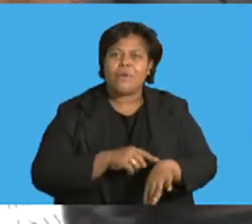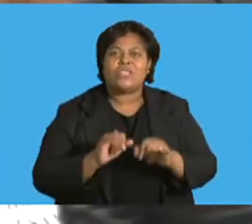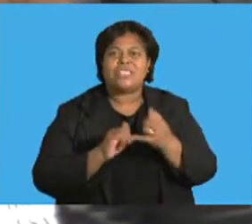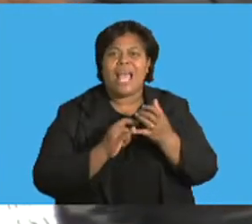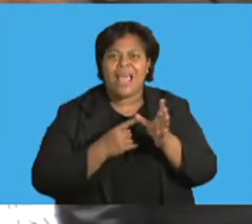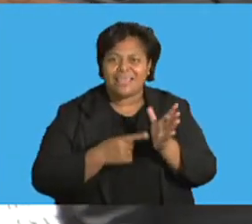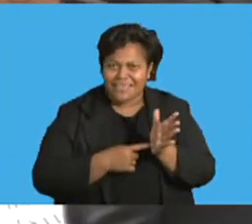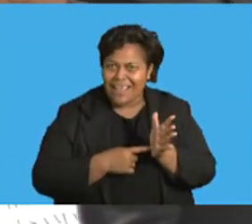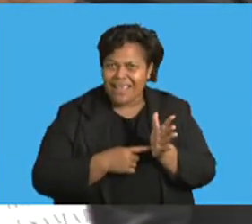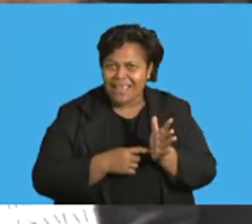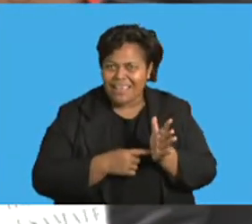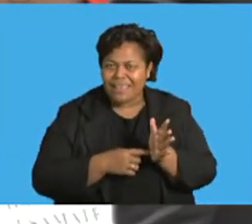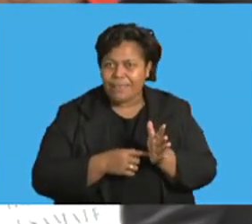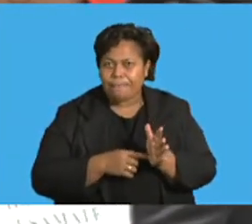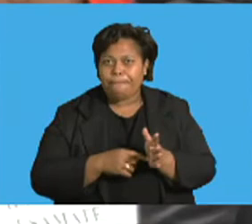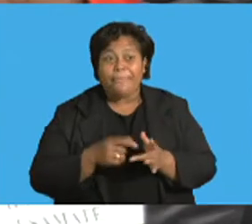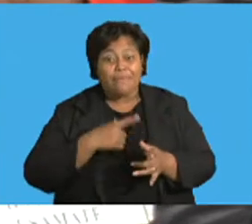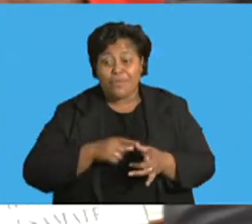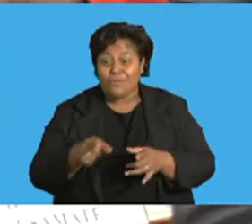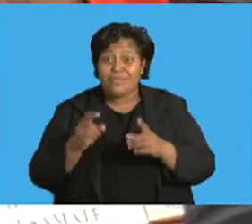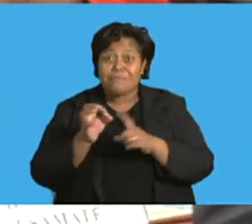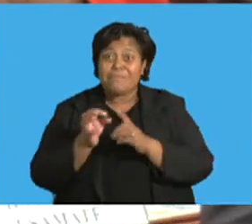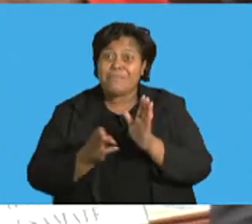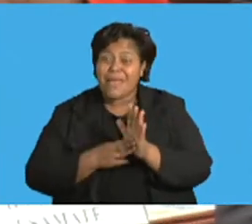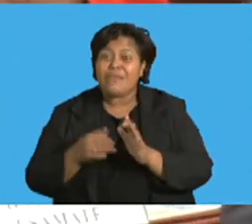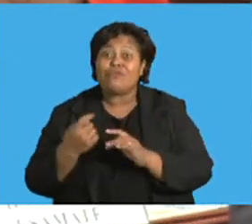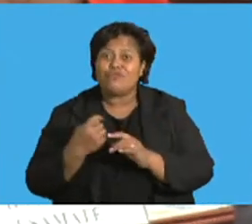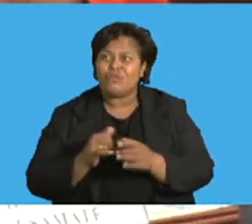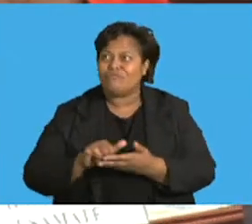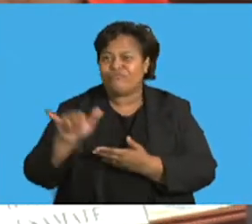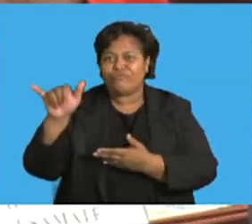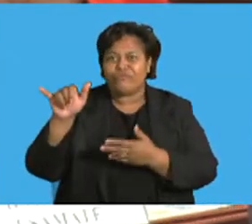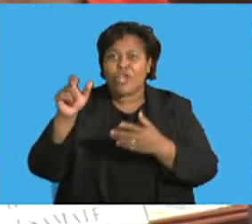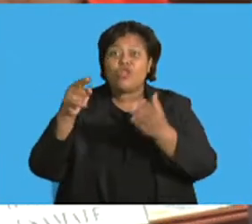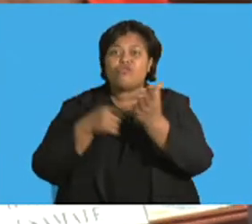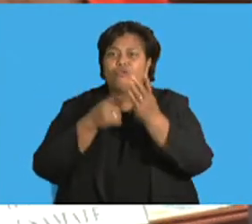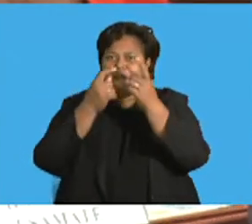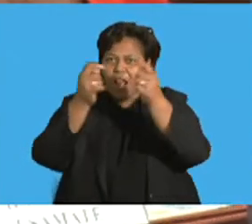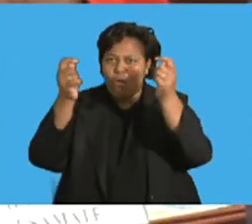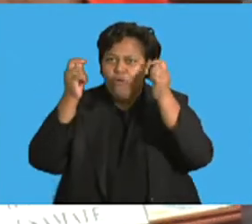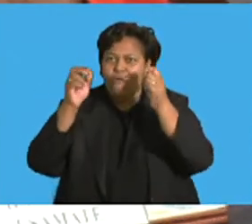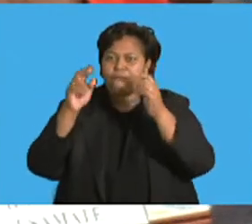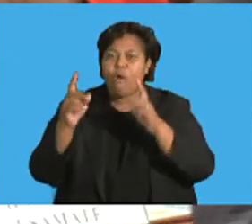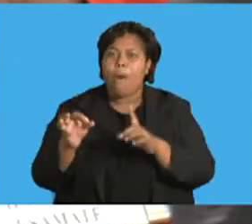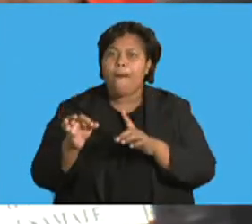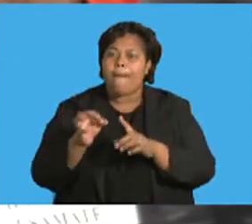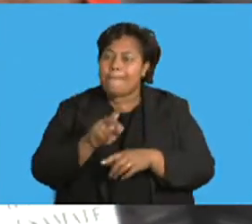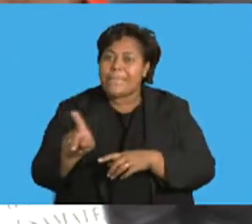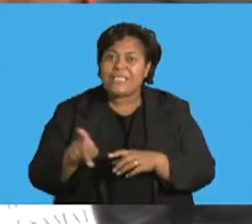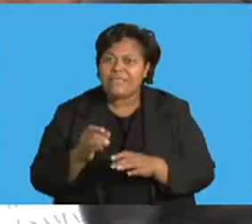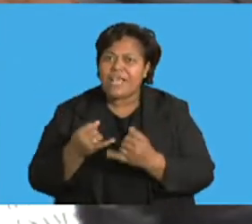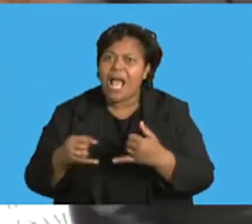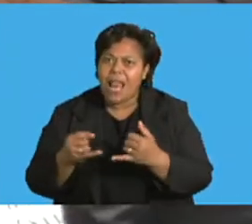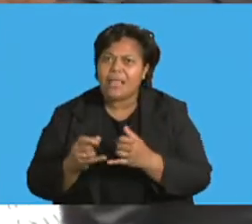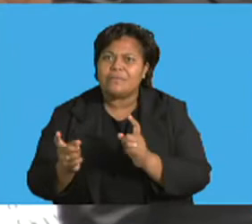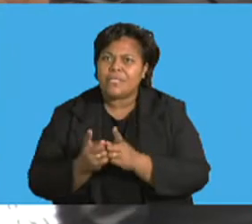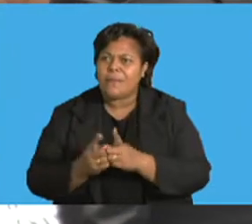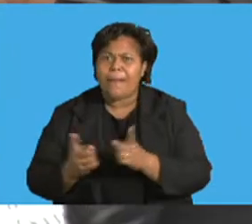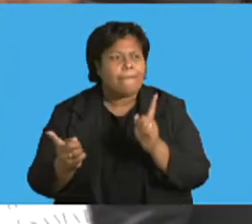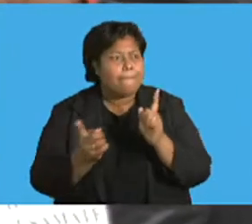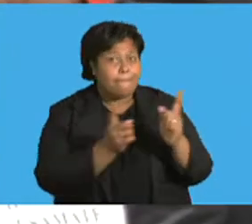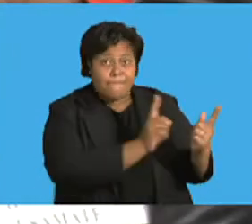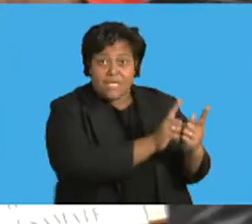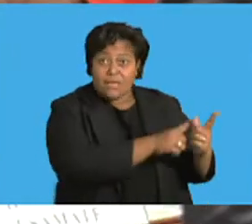Prime Minister was leaving for Tuvalu for the Pacific Island Leaders meeting on Sunday. That meeting did not eventuate.